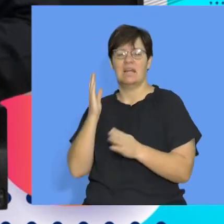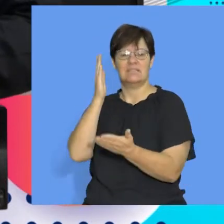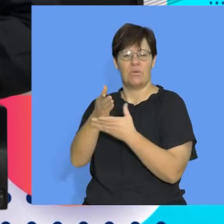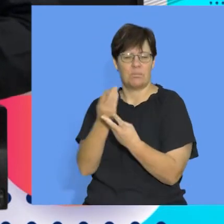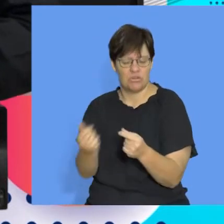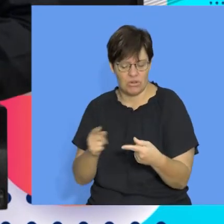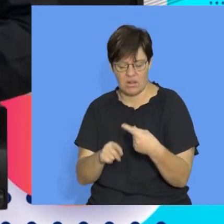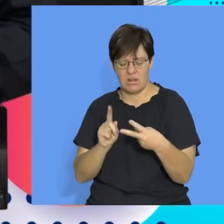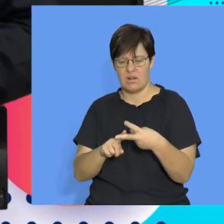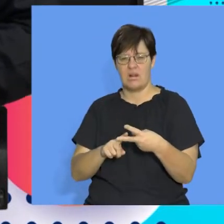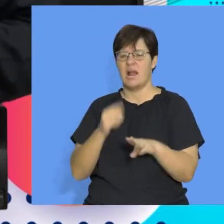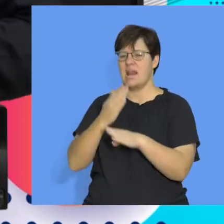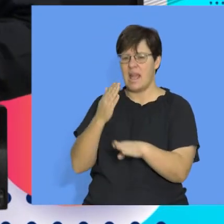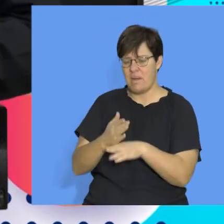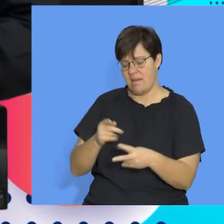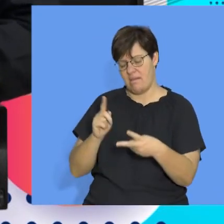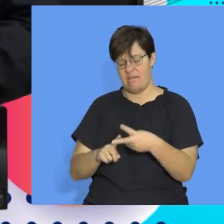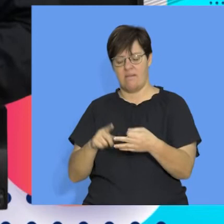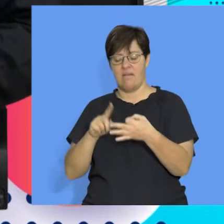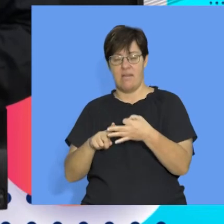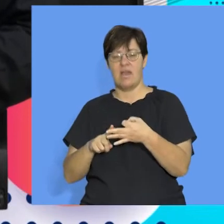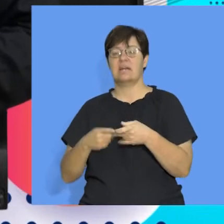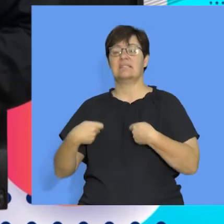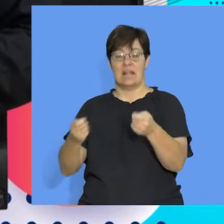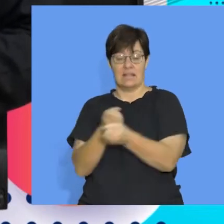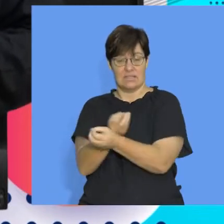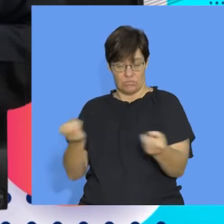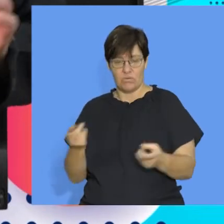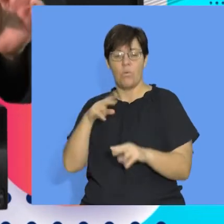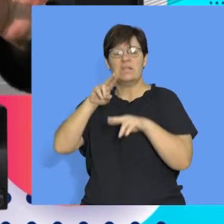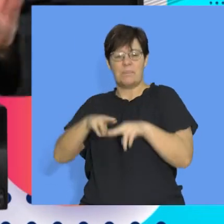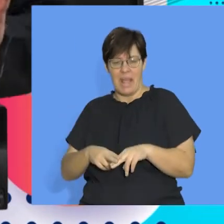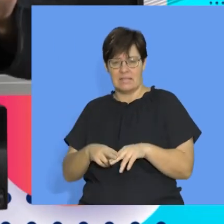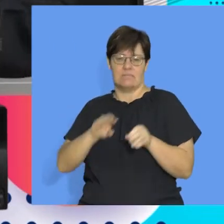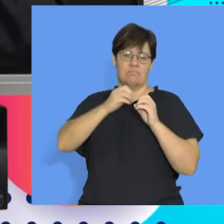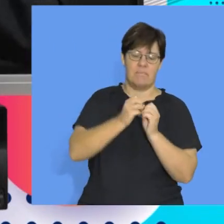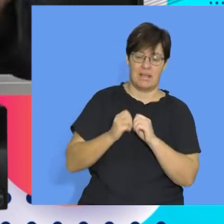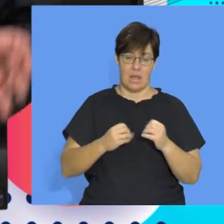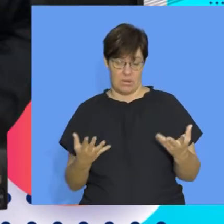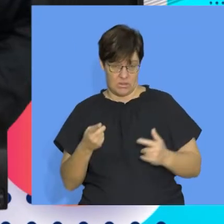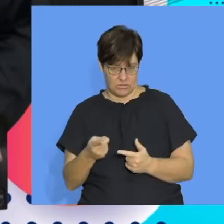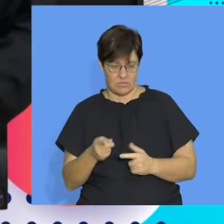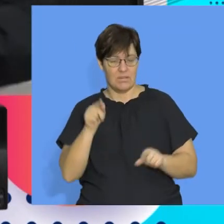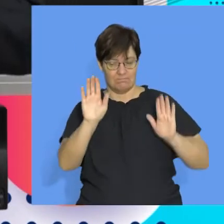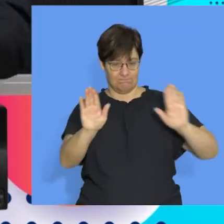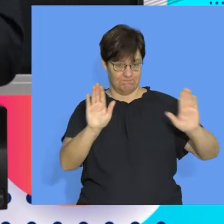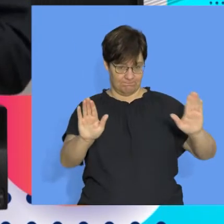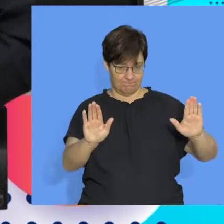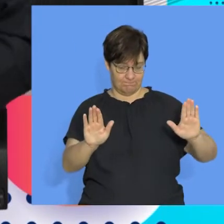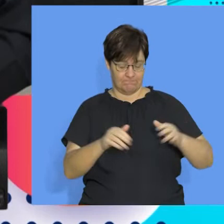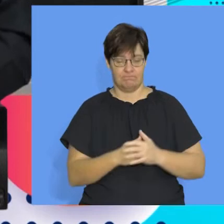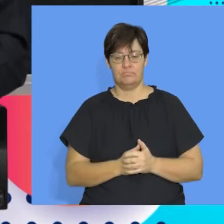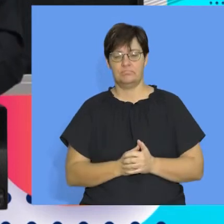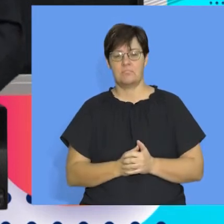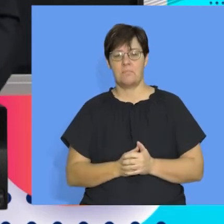material, your direct labor, and your selling and distribution. So those are your two categories of cost. But